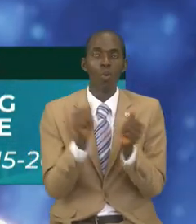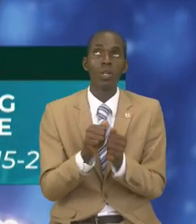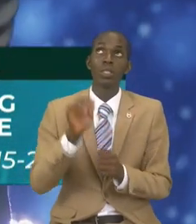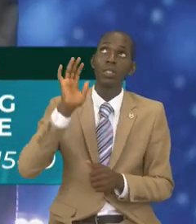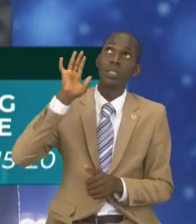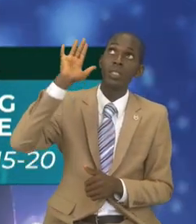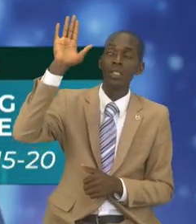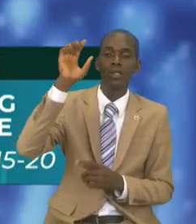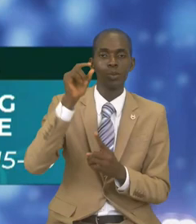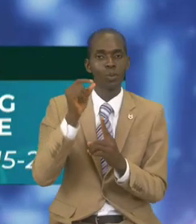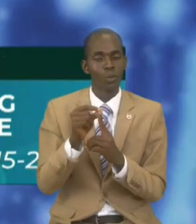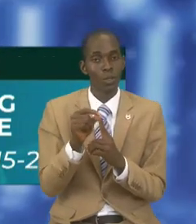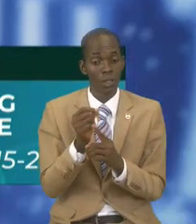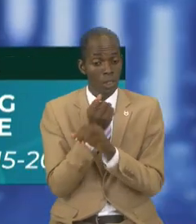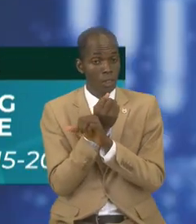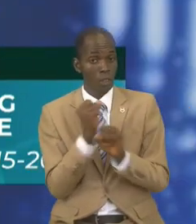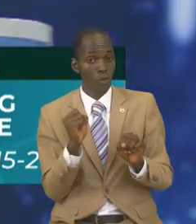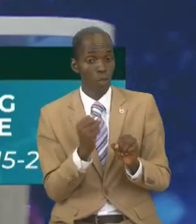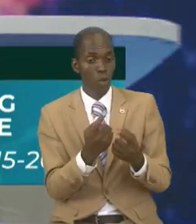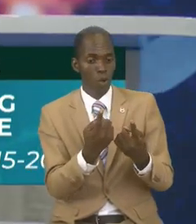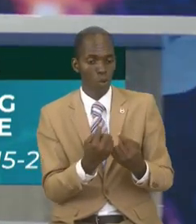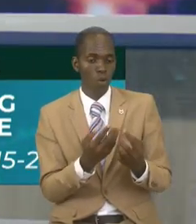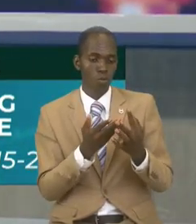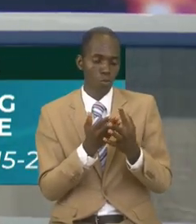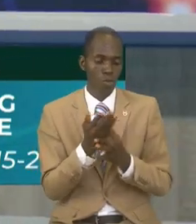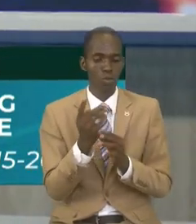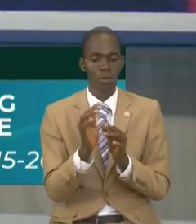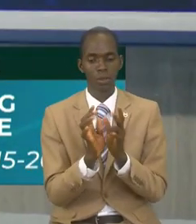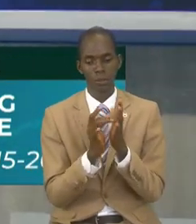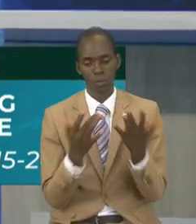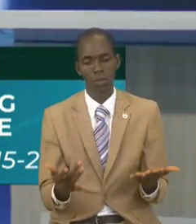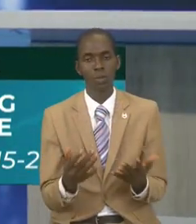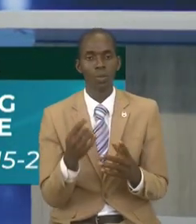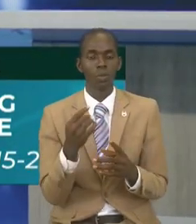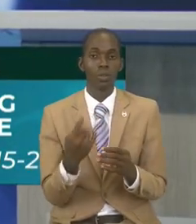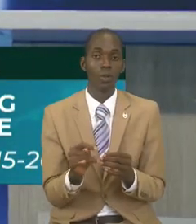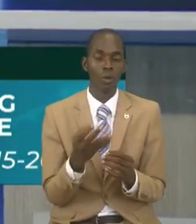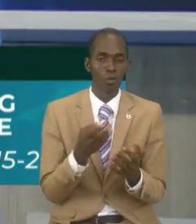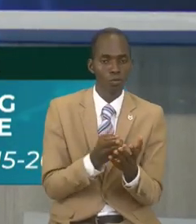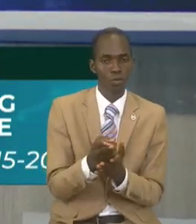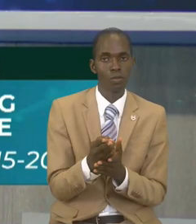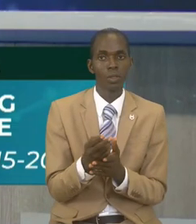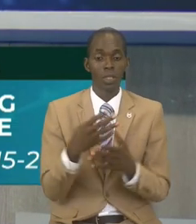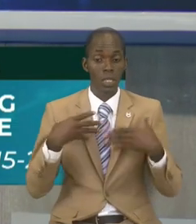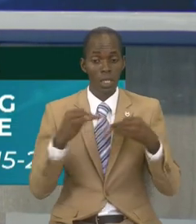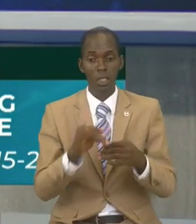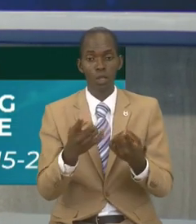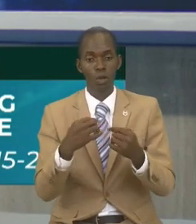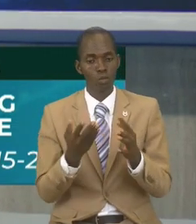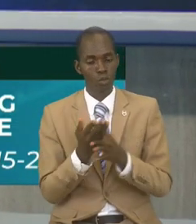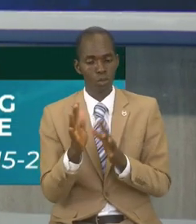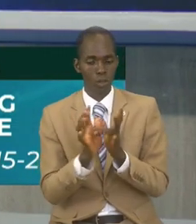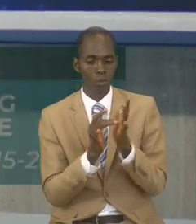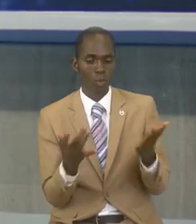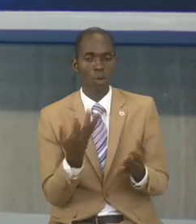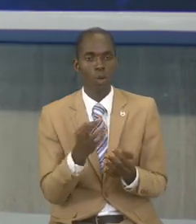word. Salvation comes through the scripture of truth. Healing comes through the scripture of